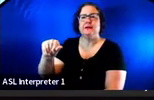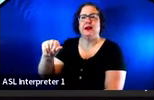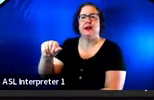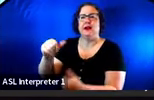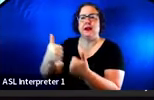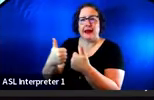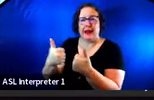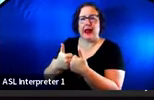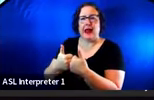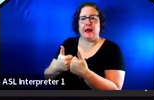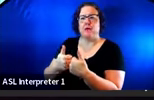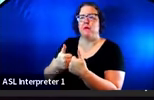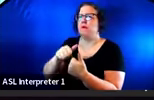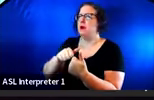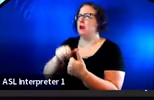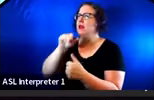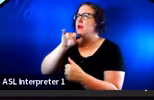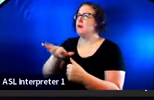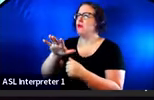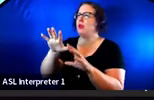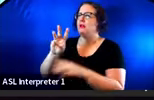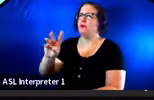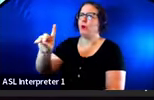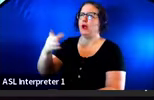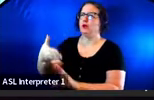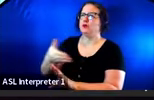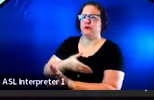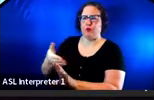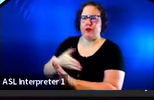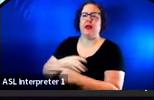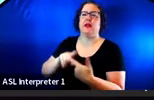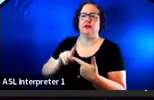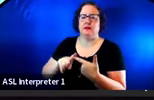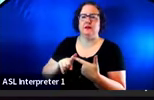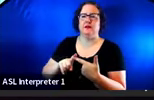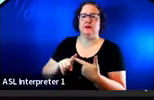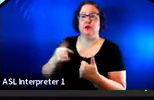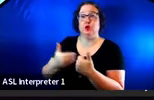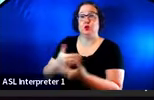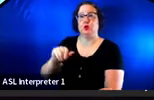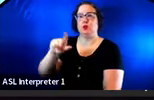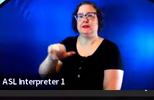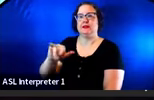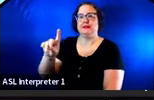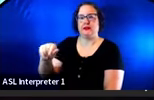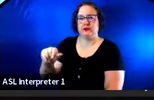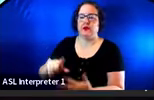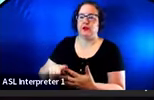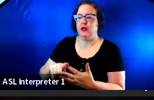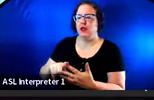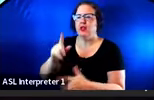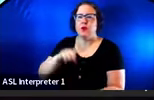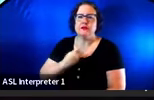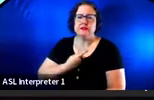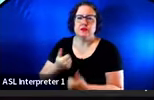one right before that. Those are single player games. And those single player games, you beat bosses, you complete